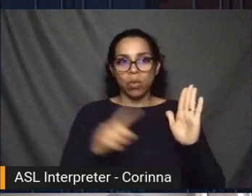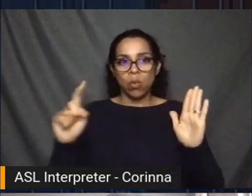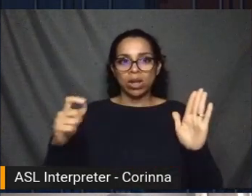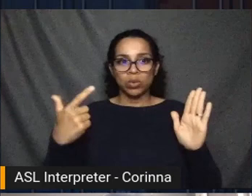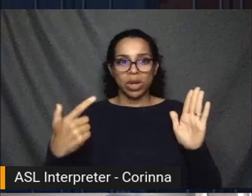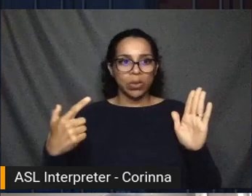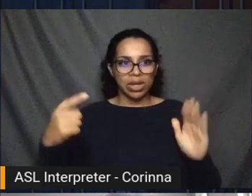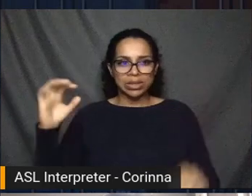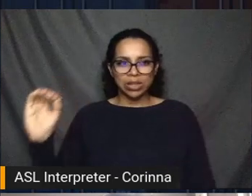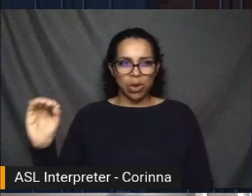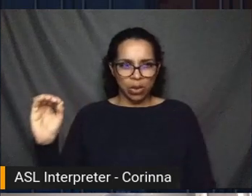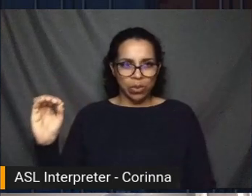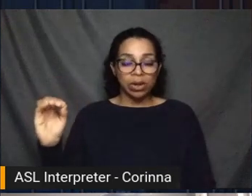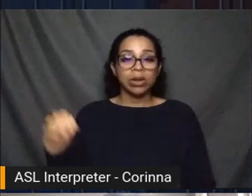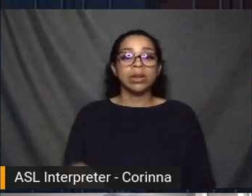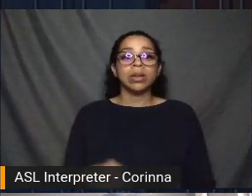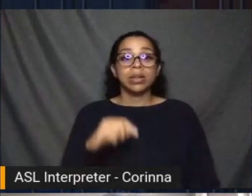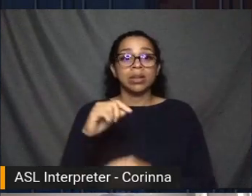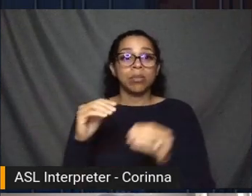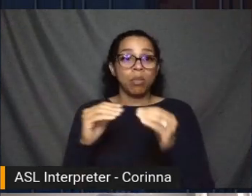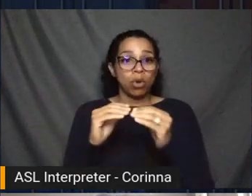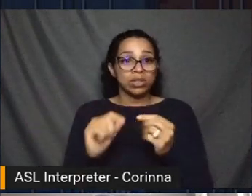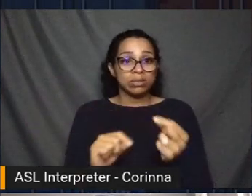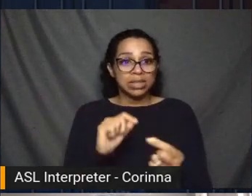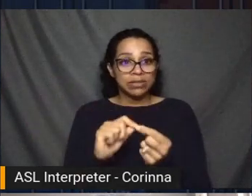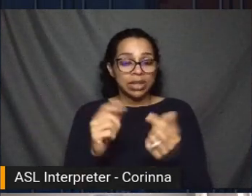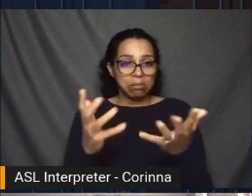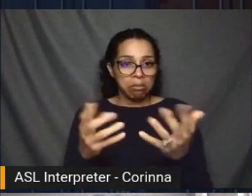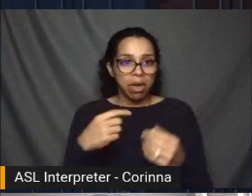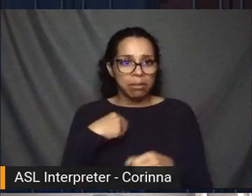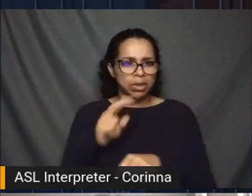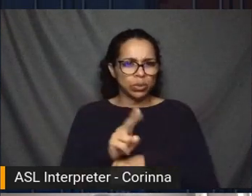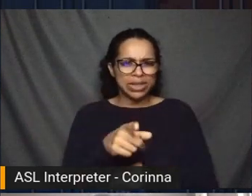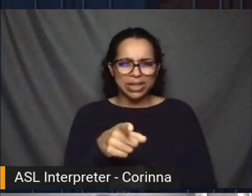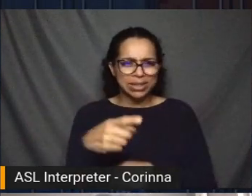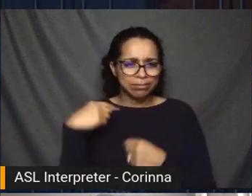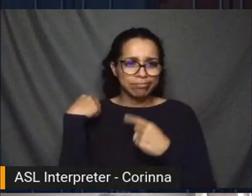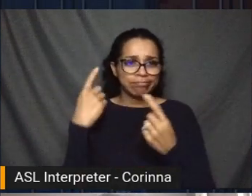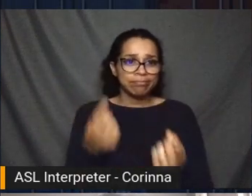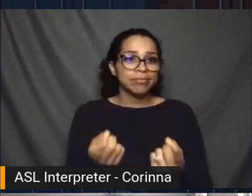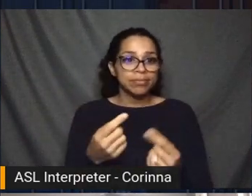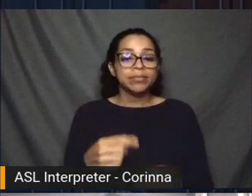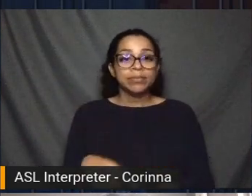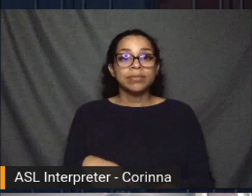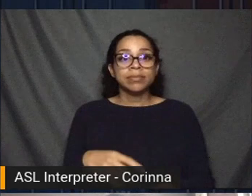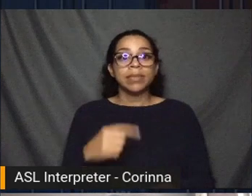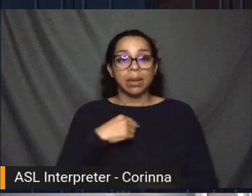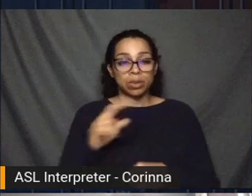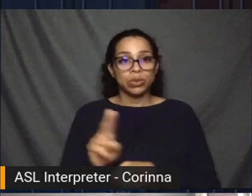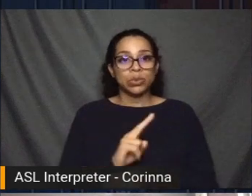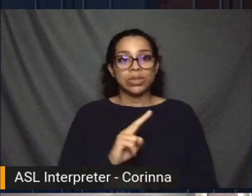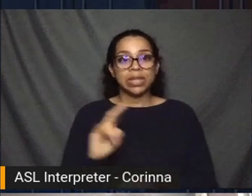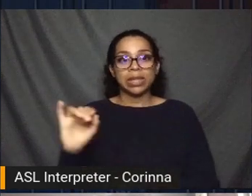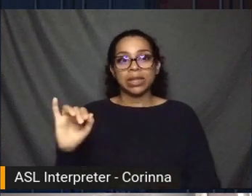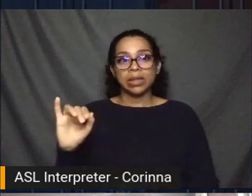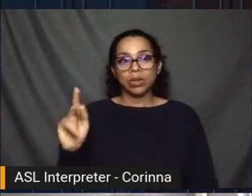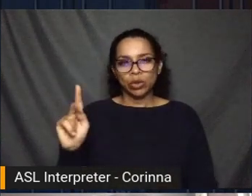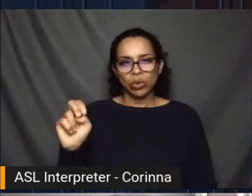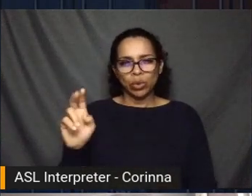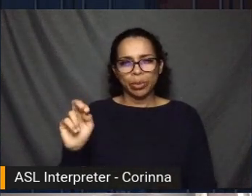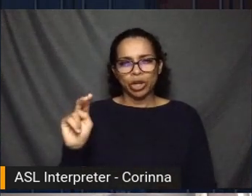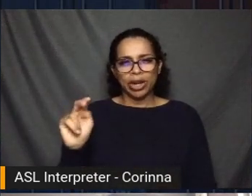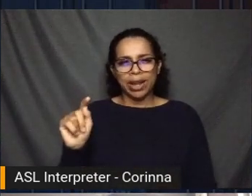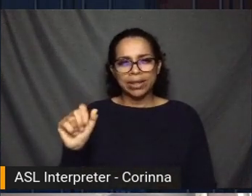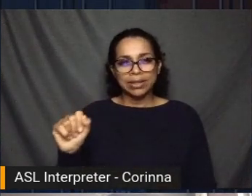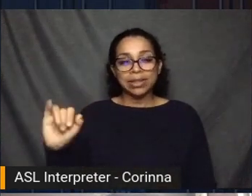121.0. And specifically, since I've been using this for a while, I am using the Kubernetes Ingress resource in